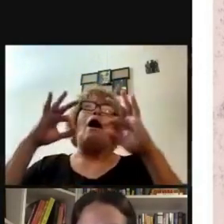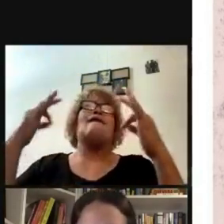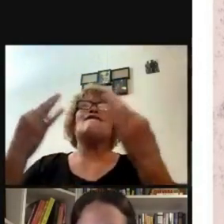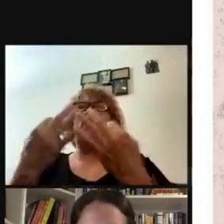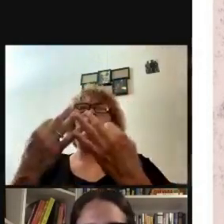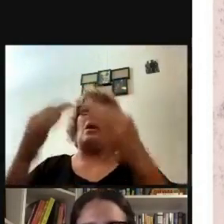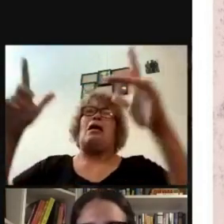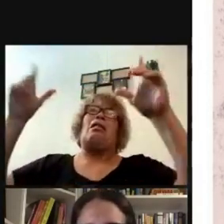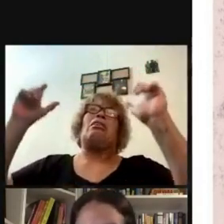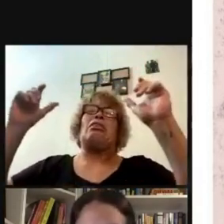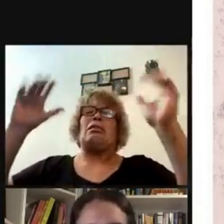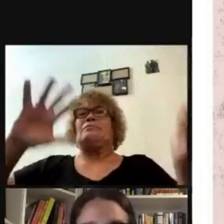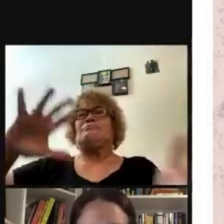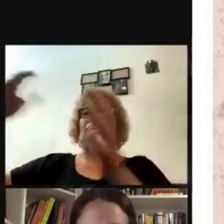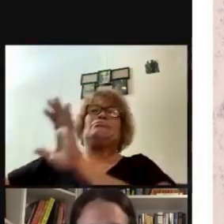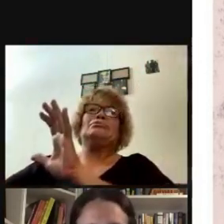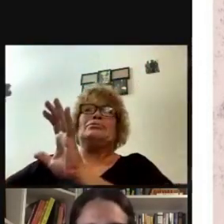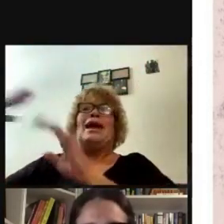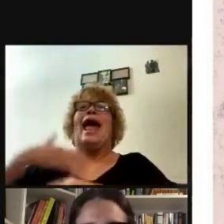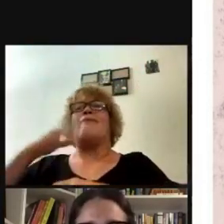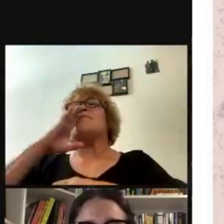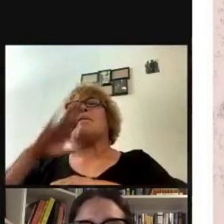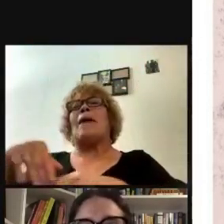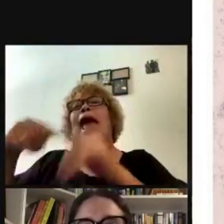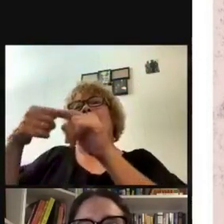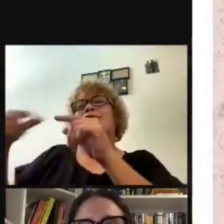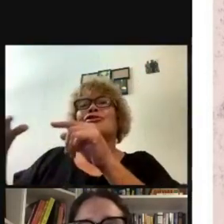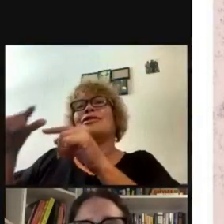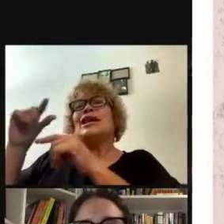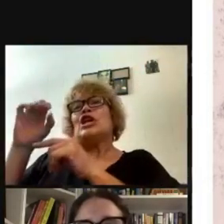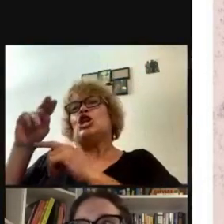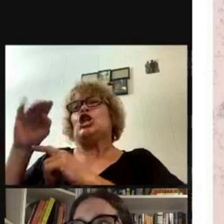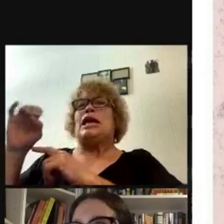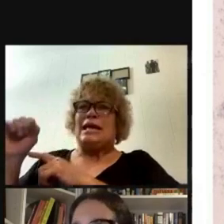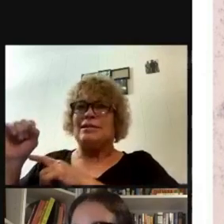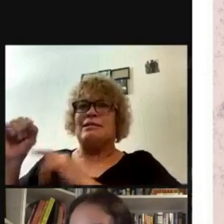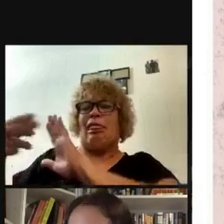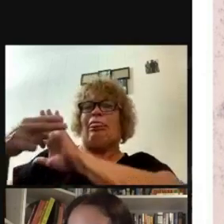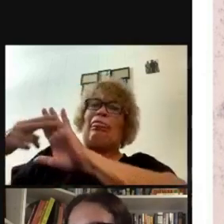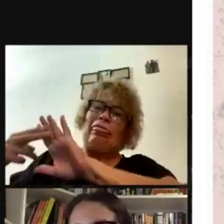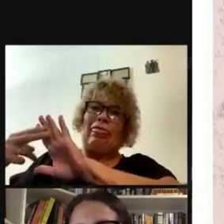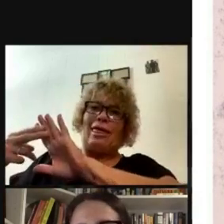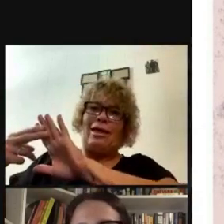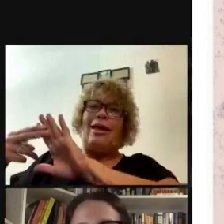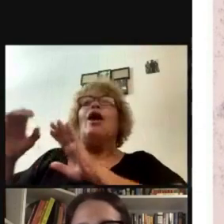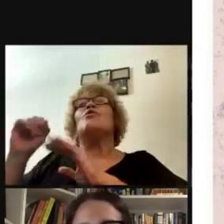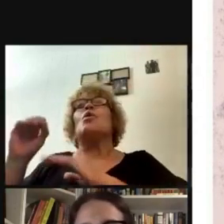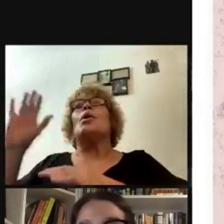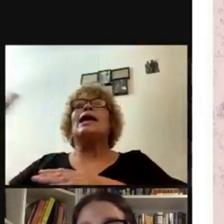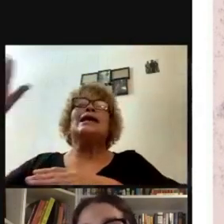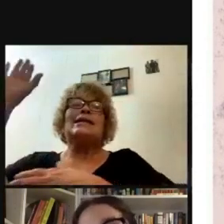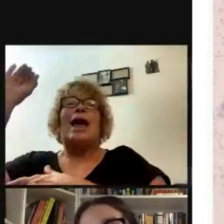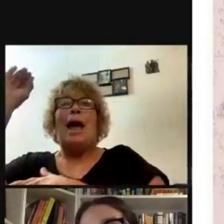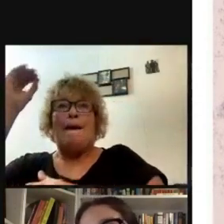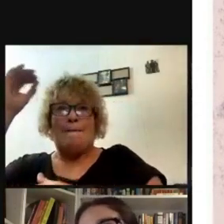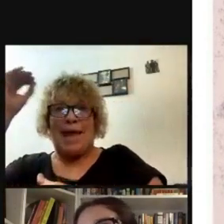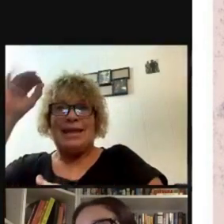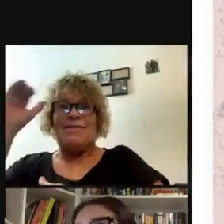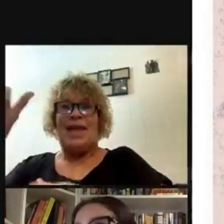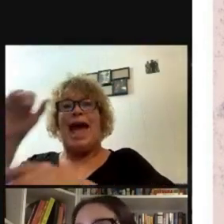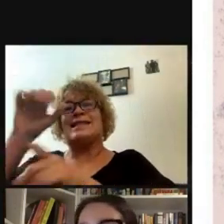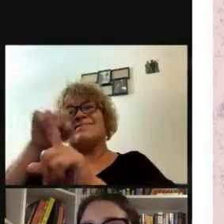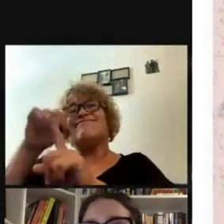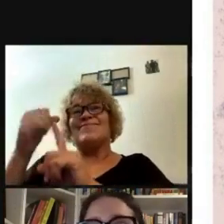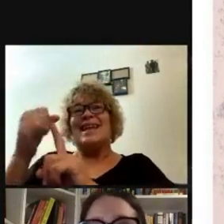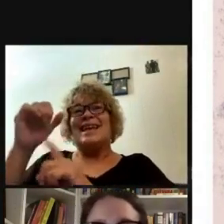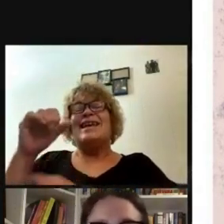as dysgenic, as having bad genes. in his opinion, in the case,